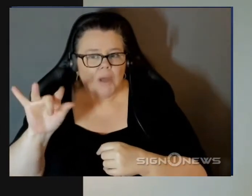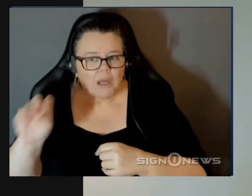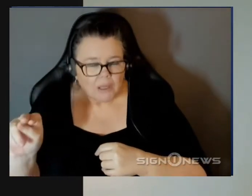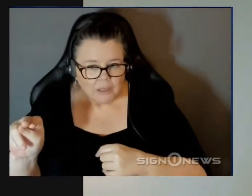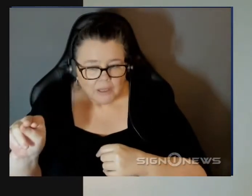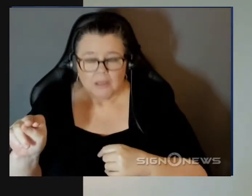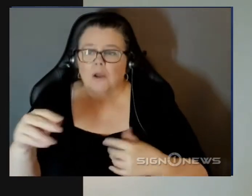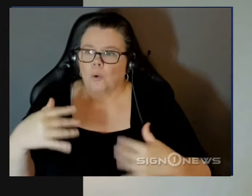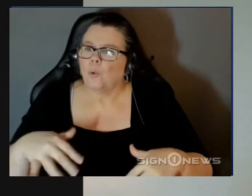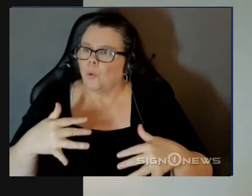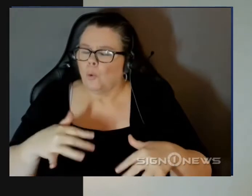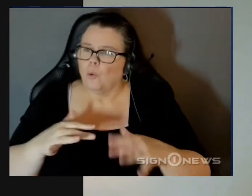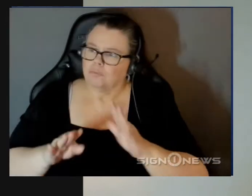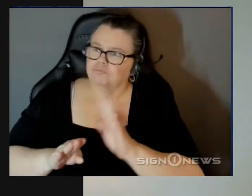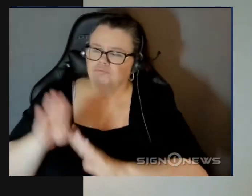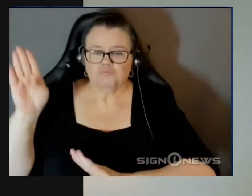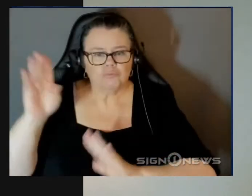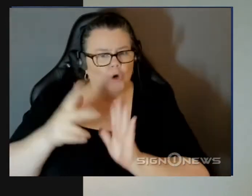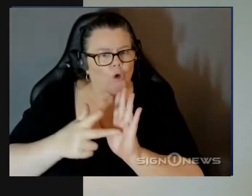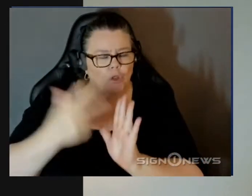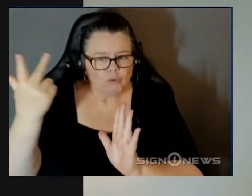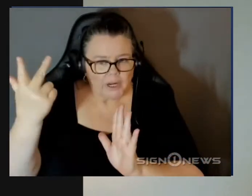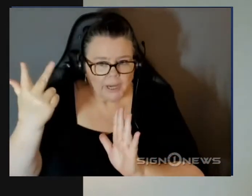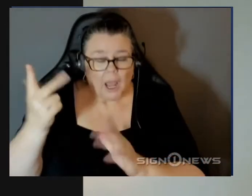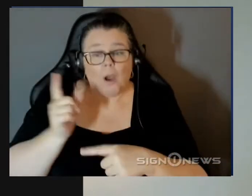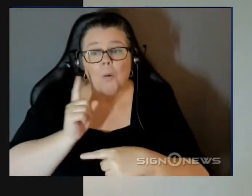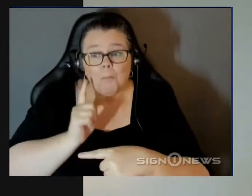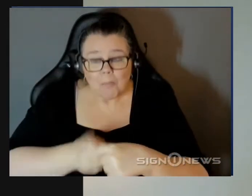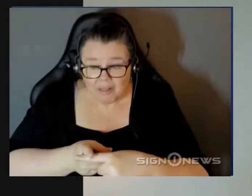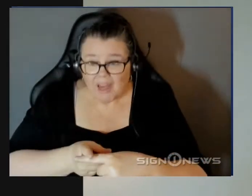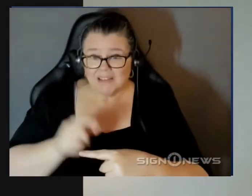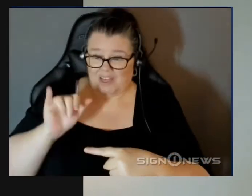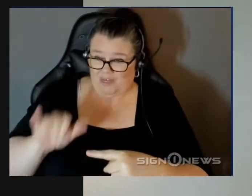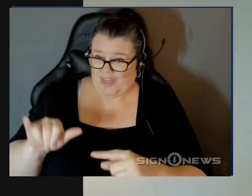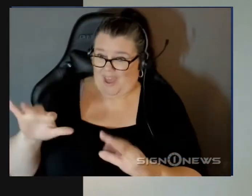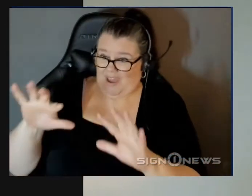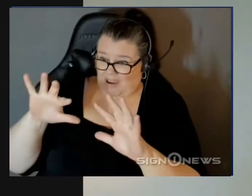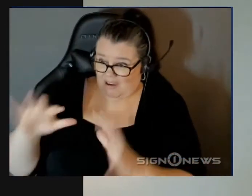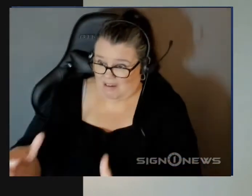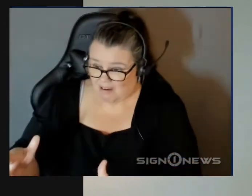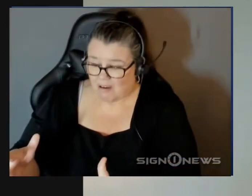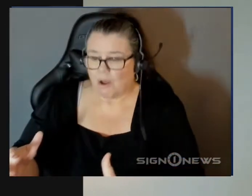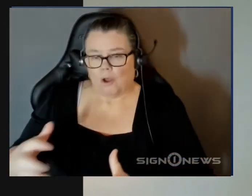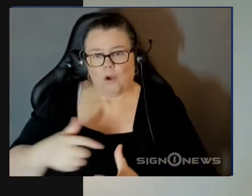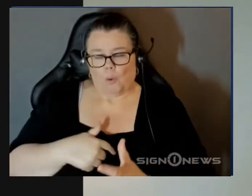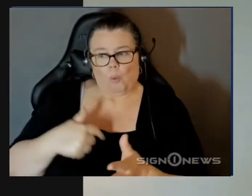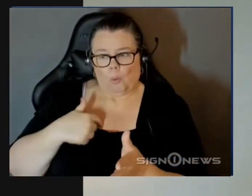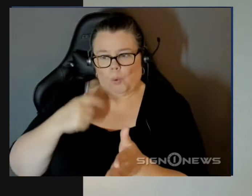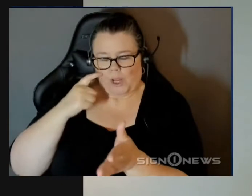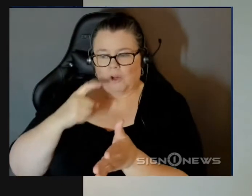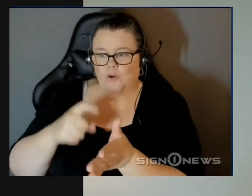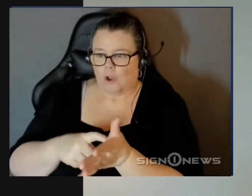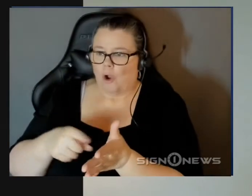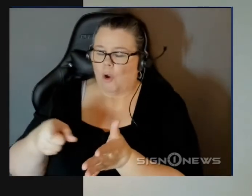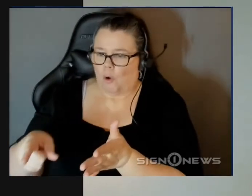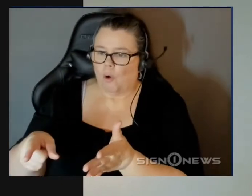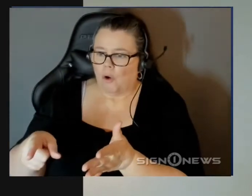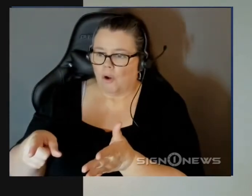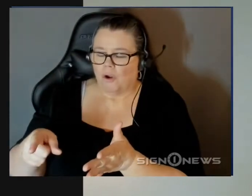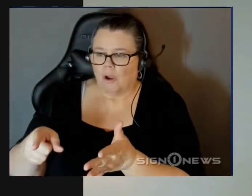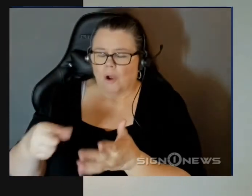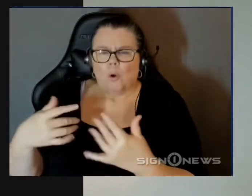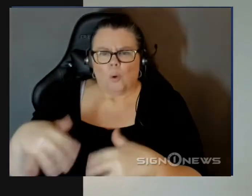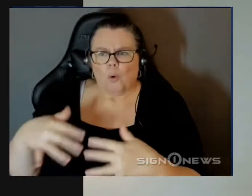trend, within that subset of people, we're also seeing the fastest changing rate of new